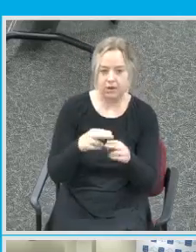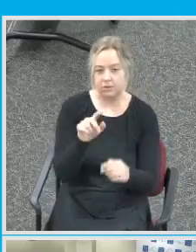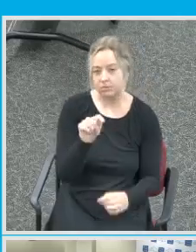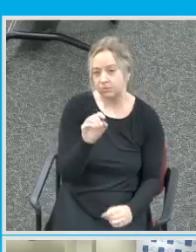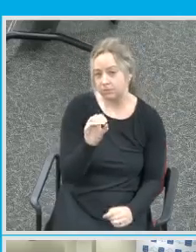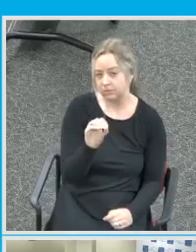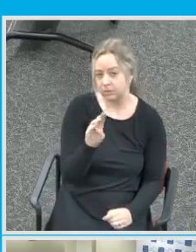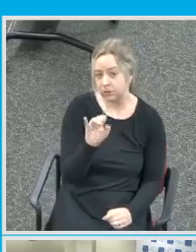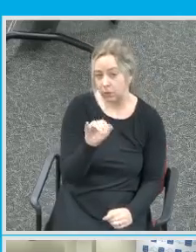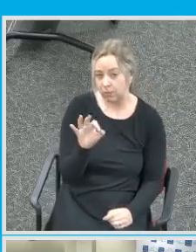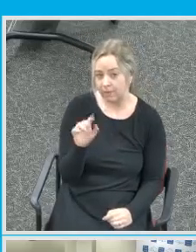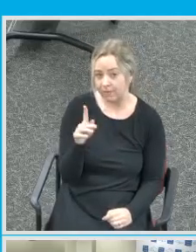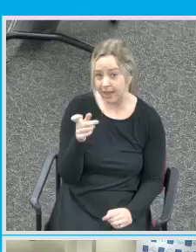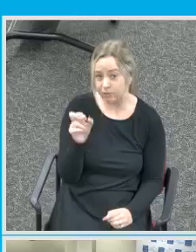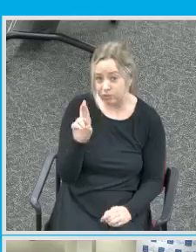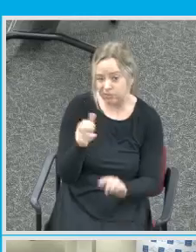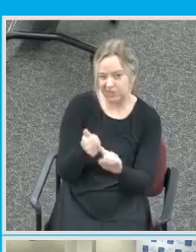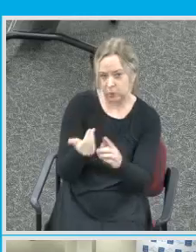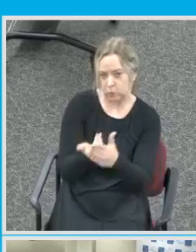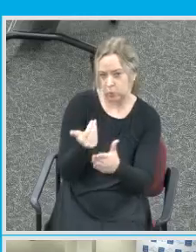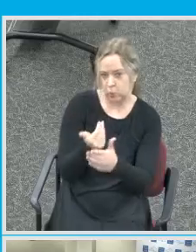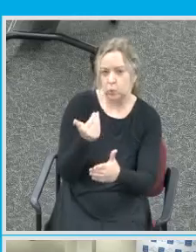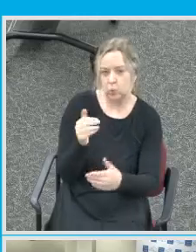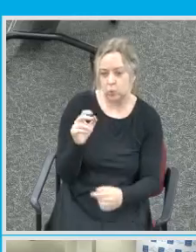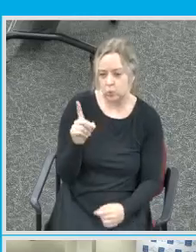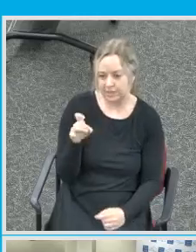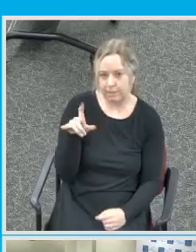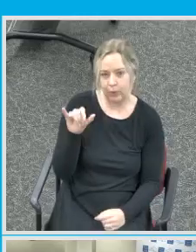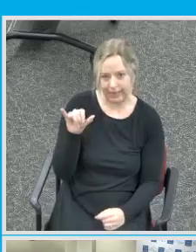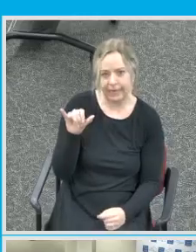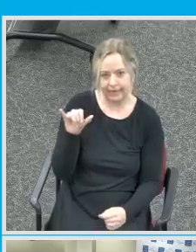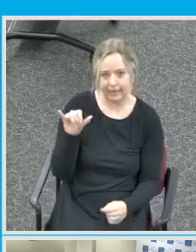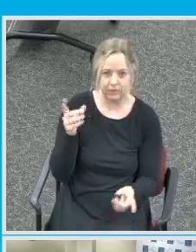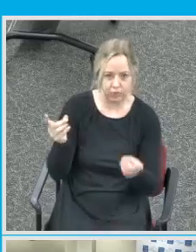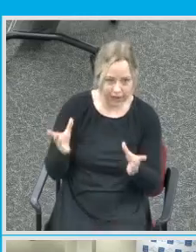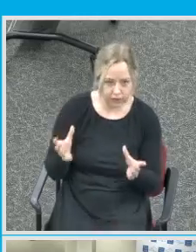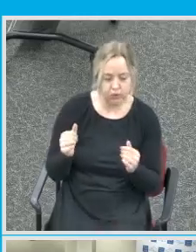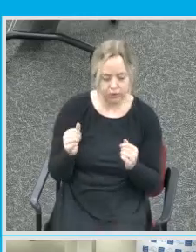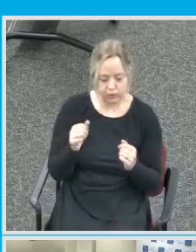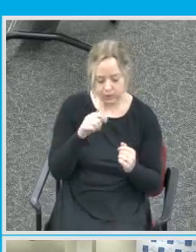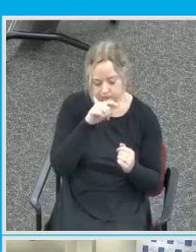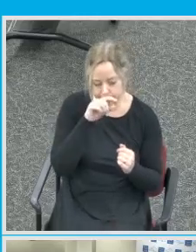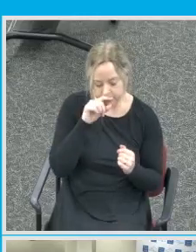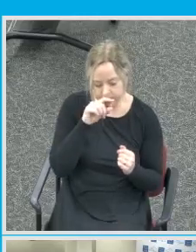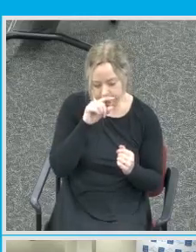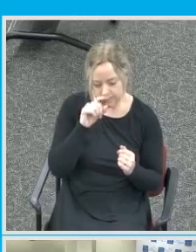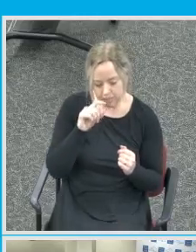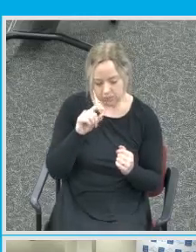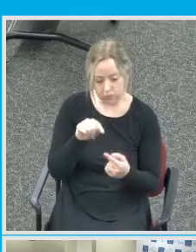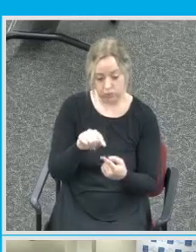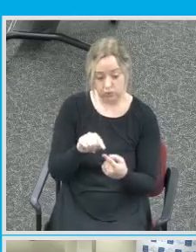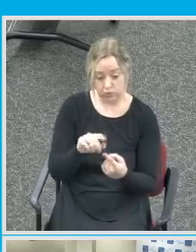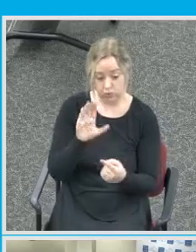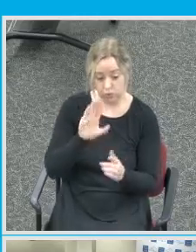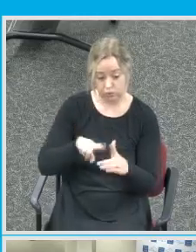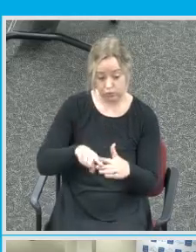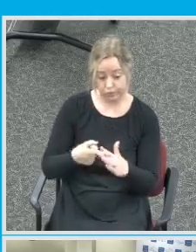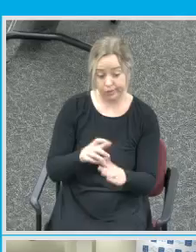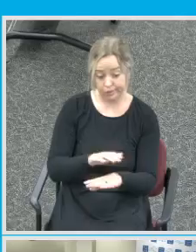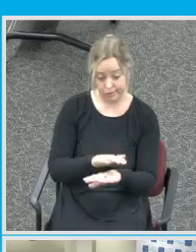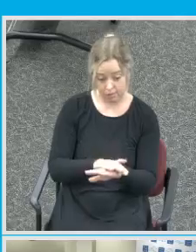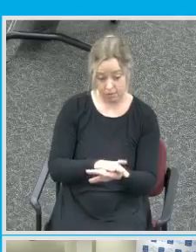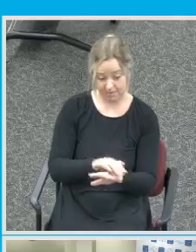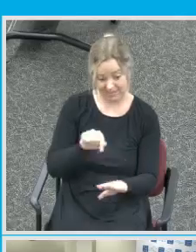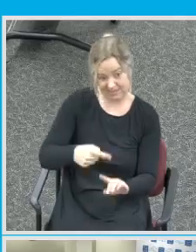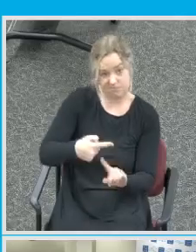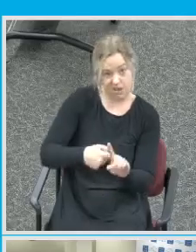with, is our new deputy within PPR OEM. That fills one of our 2 spots, and she will start on the 31st of this